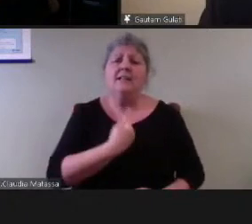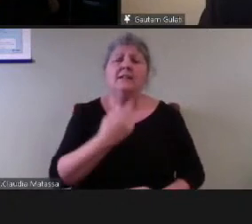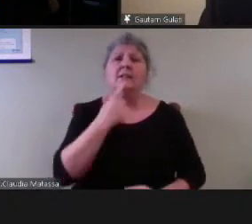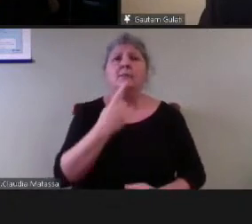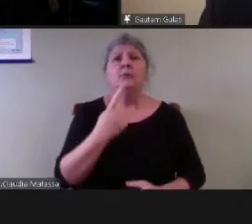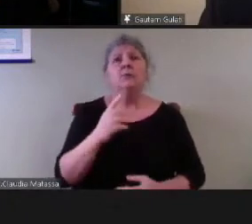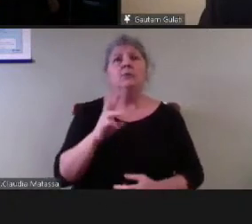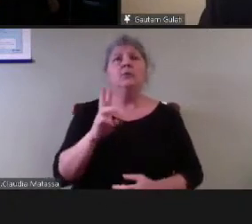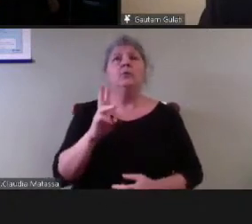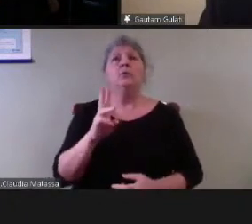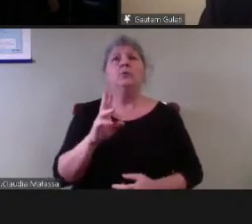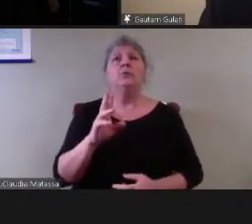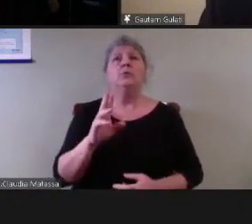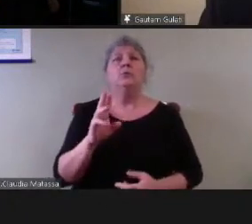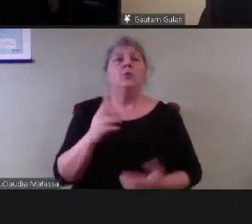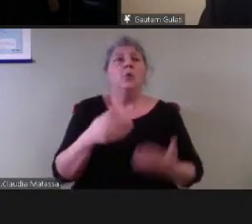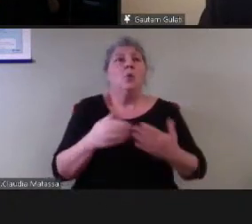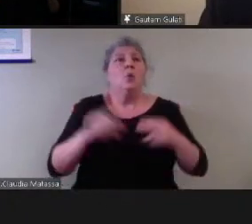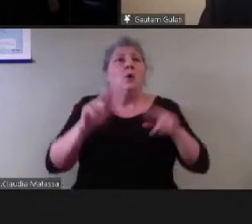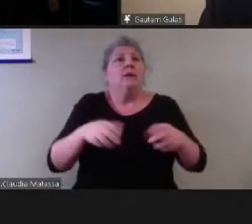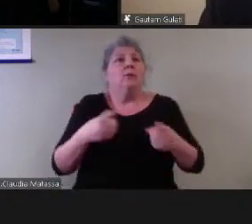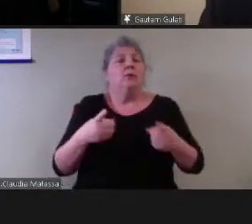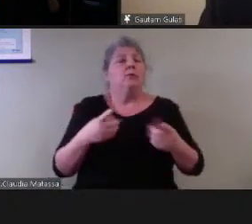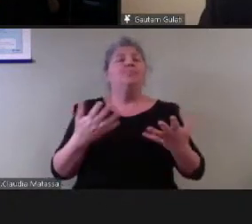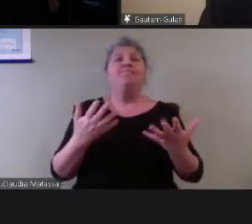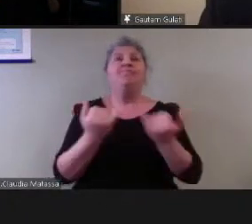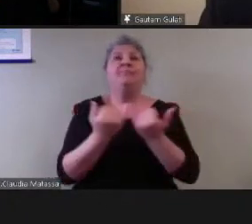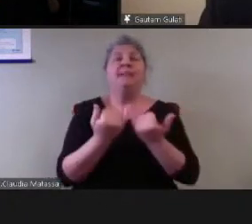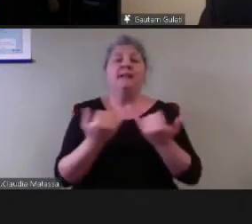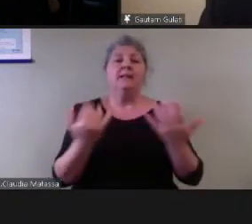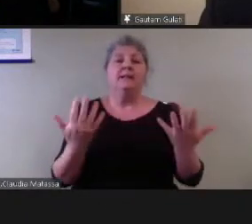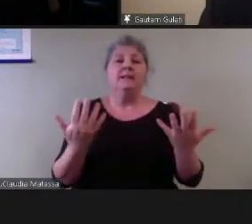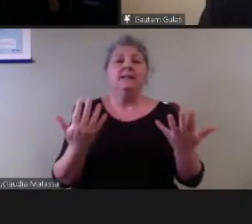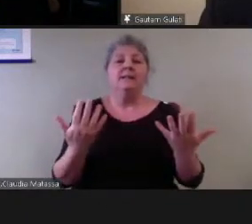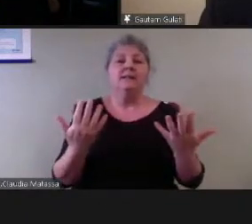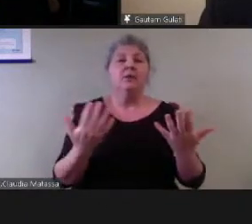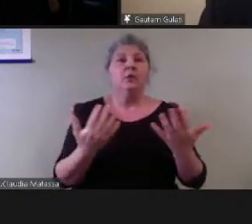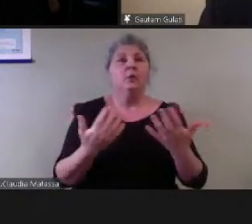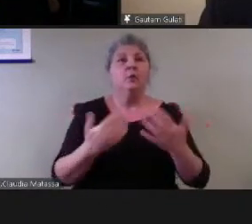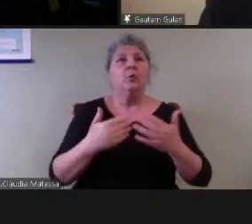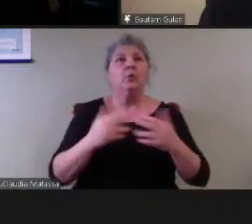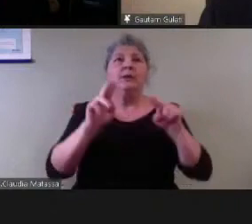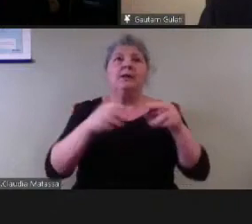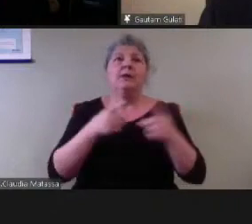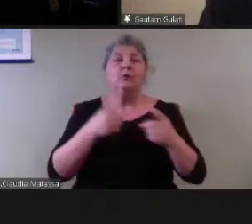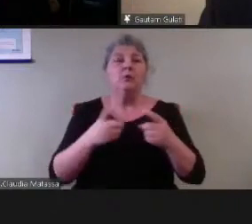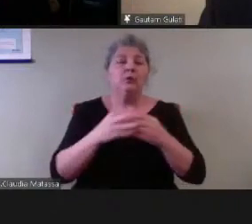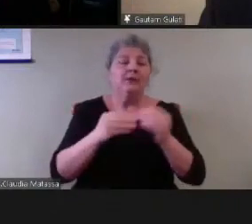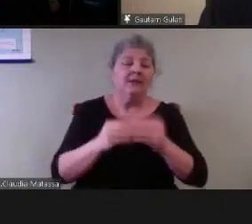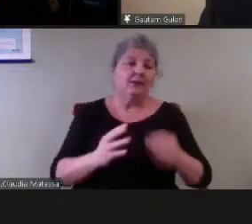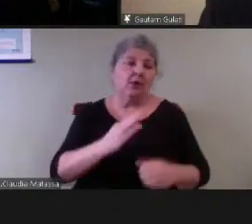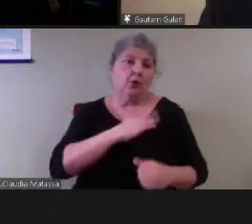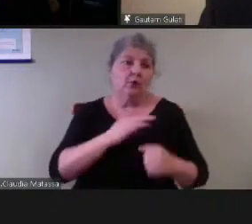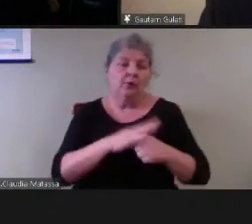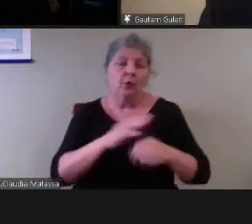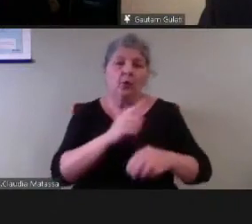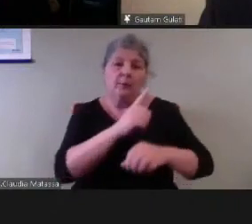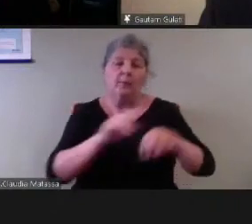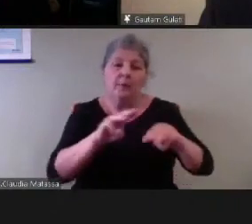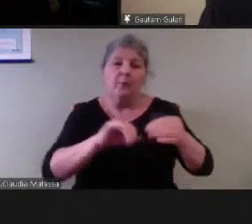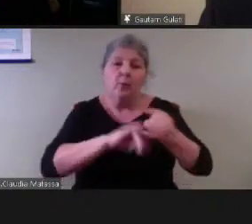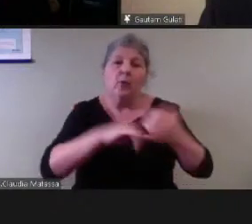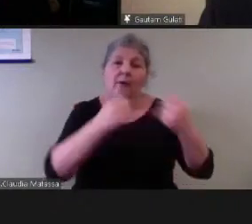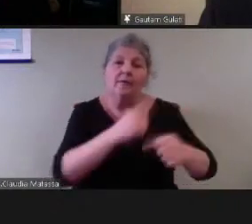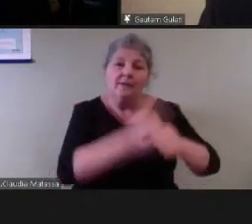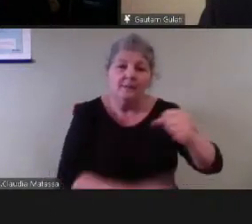while we can do very specific, like while we can do things that are very good for disabled people, that's most going